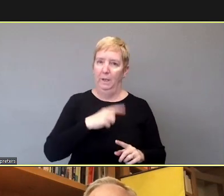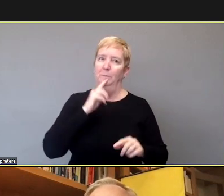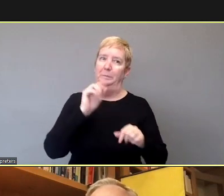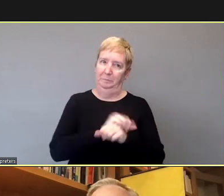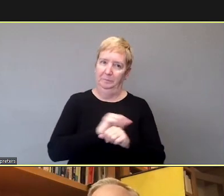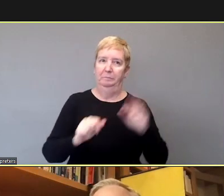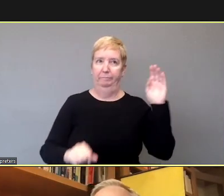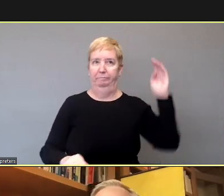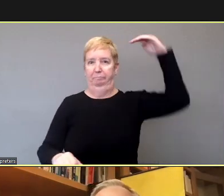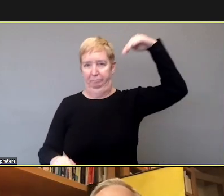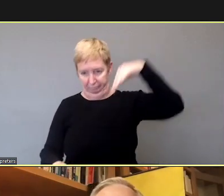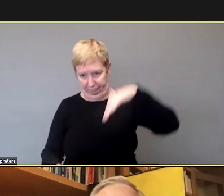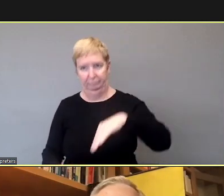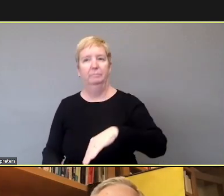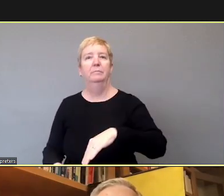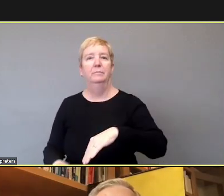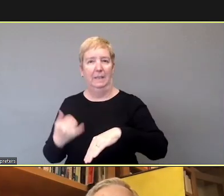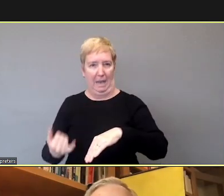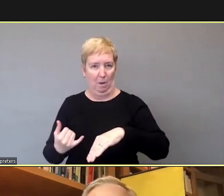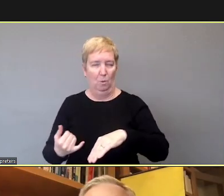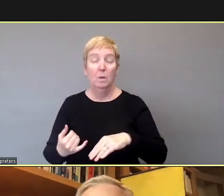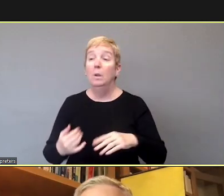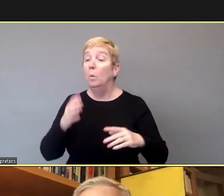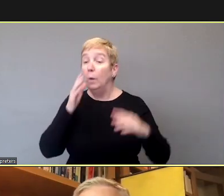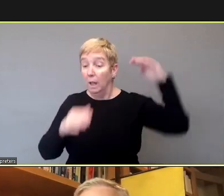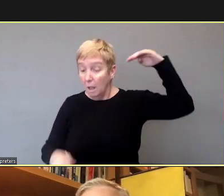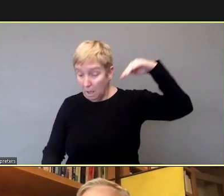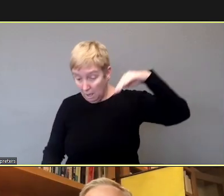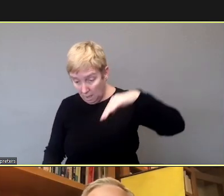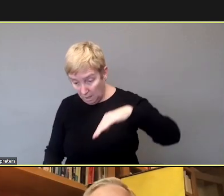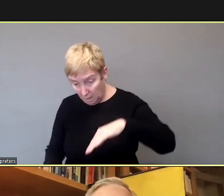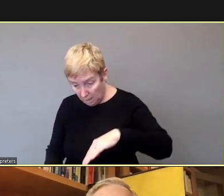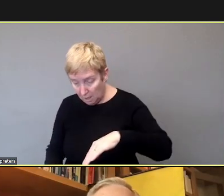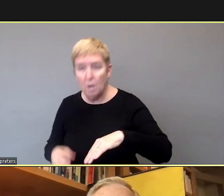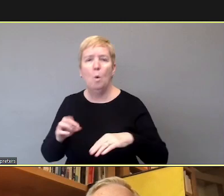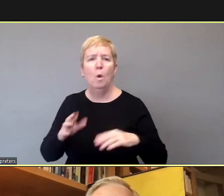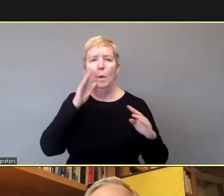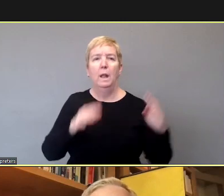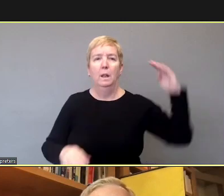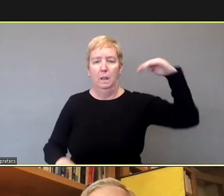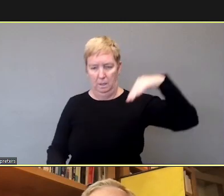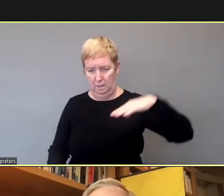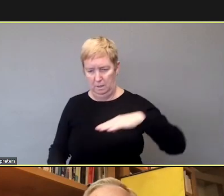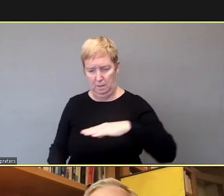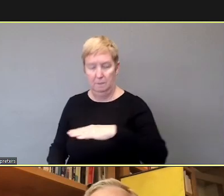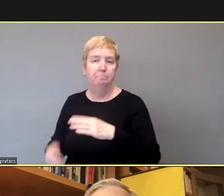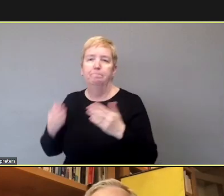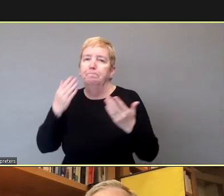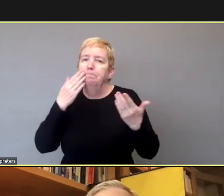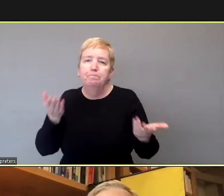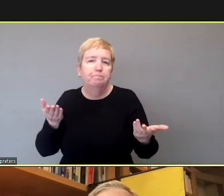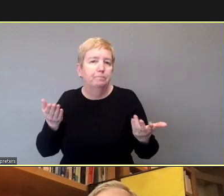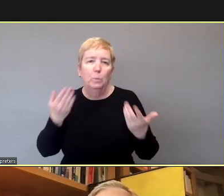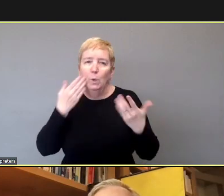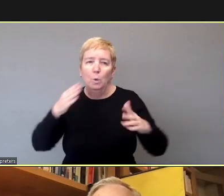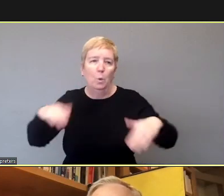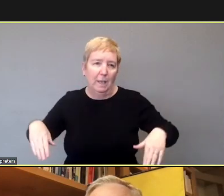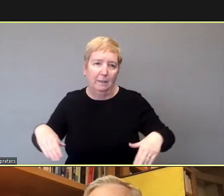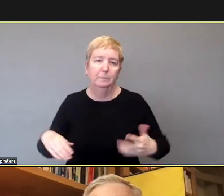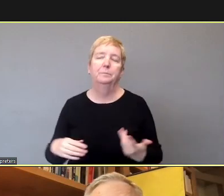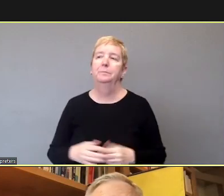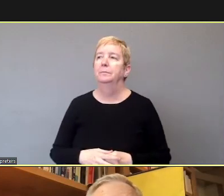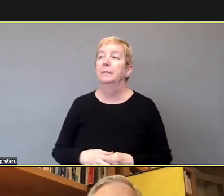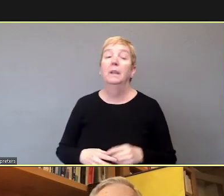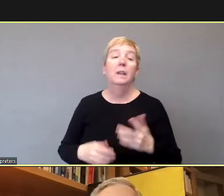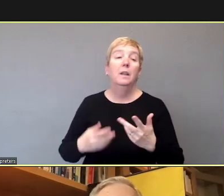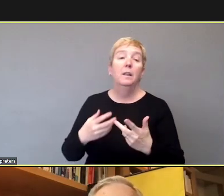curve. We don't know how low it'll go, whether we'll have a plateau like we did with Delta. We're just not sure yet. we'll have more information. Boosters